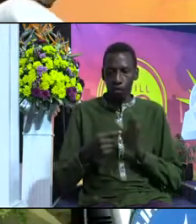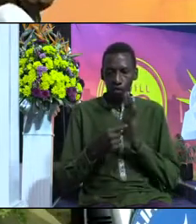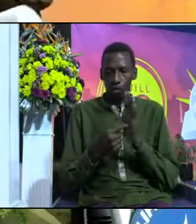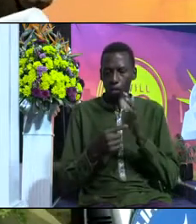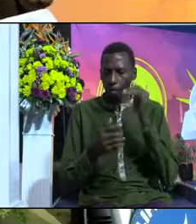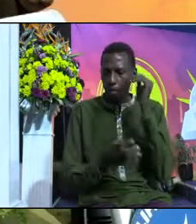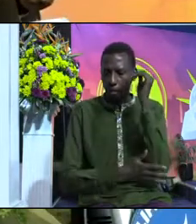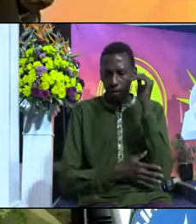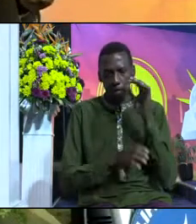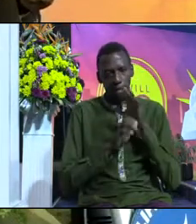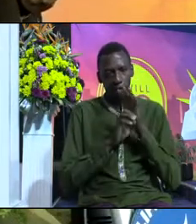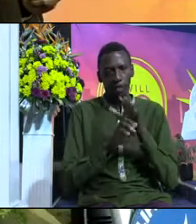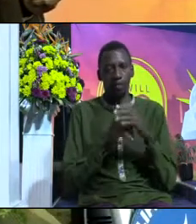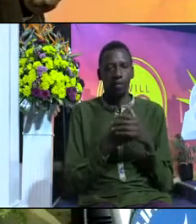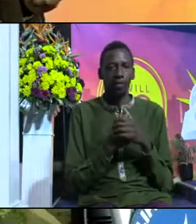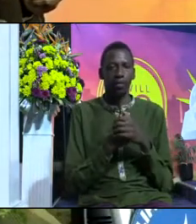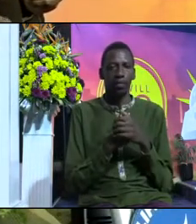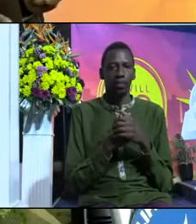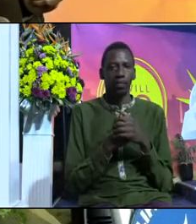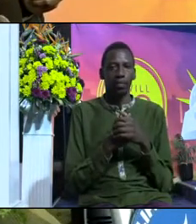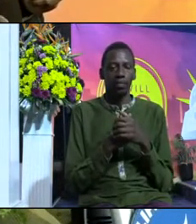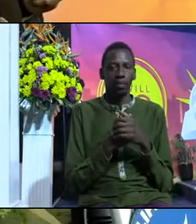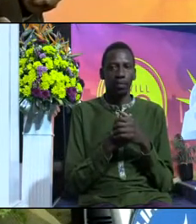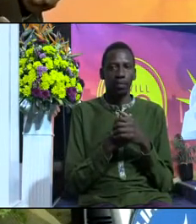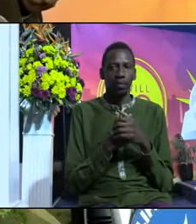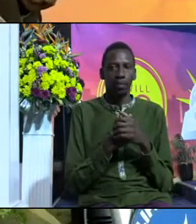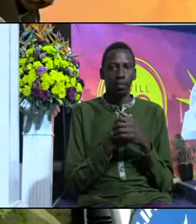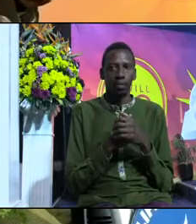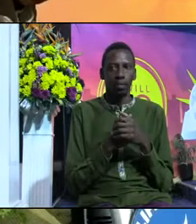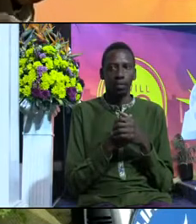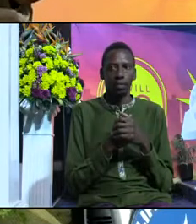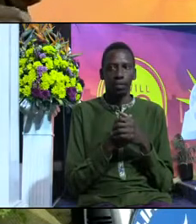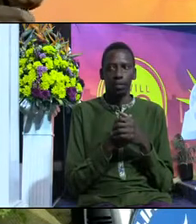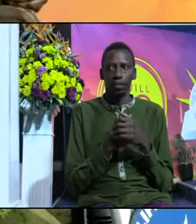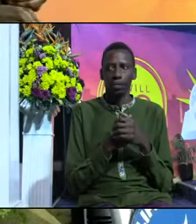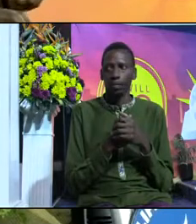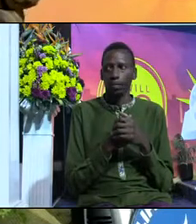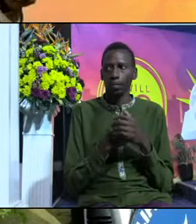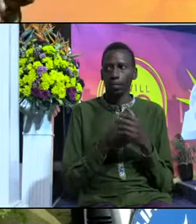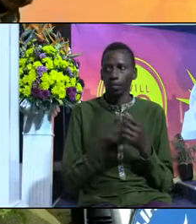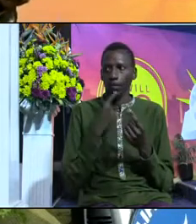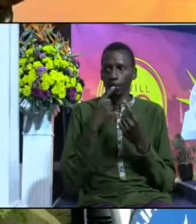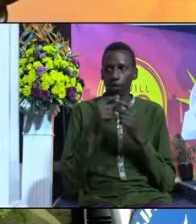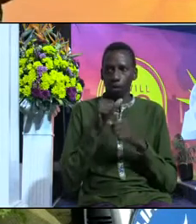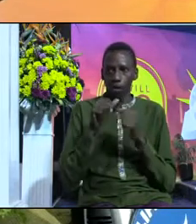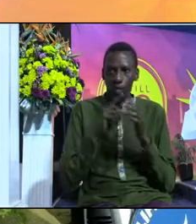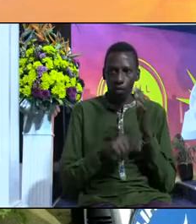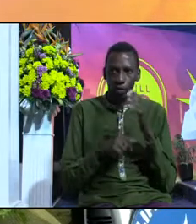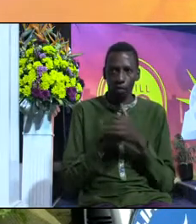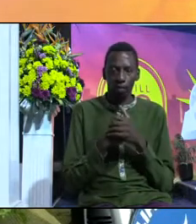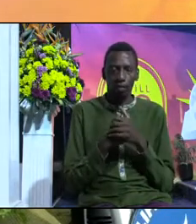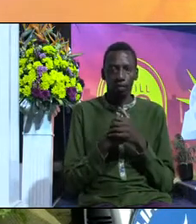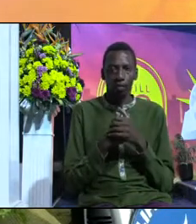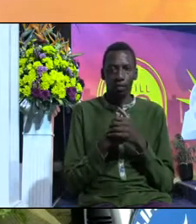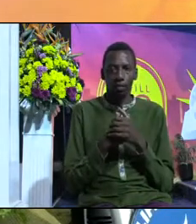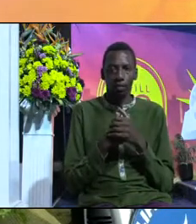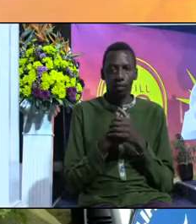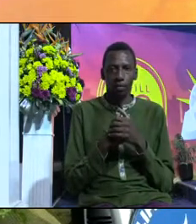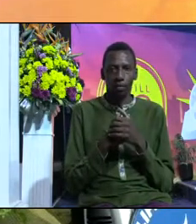for Joseph. Are you listening to me tonight? I'm talking about